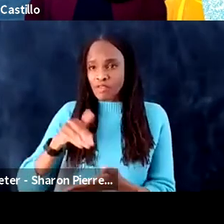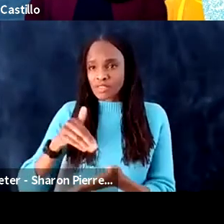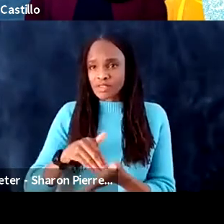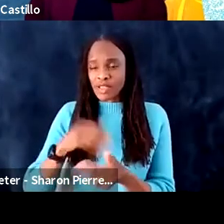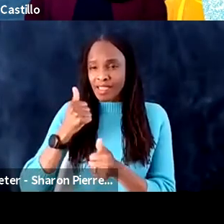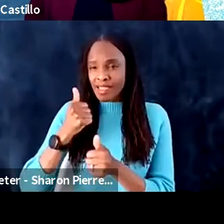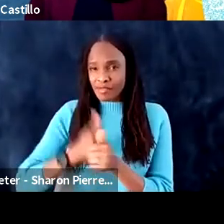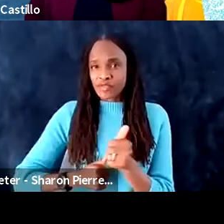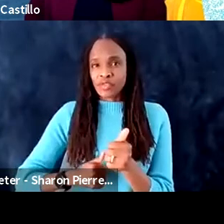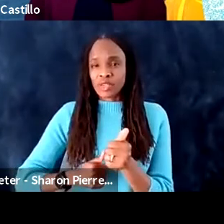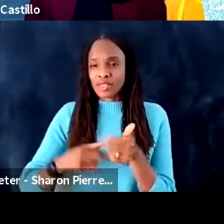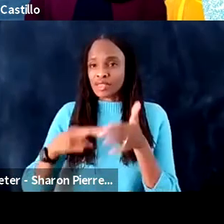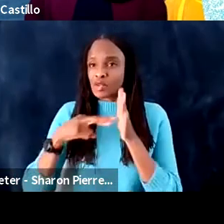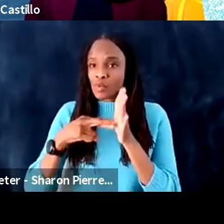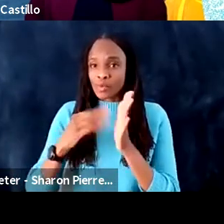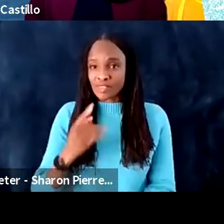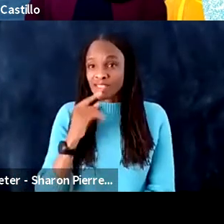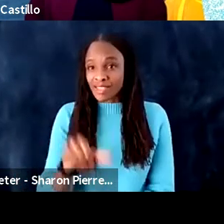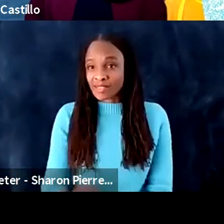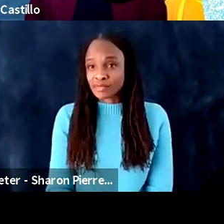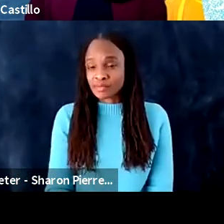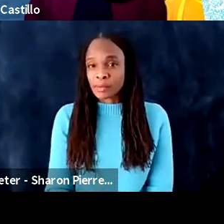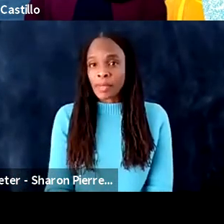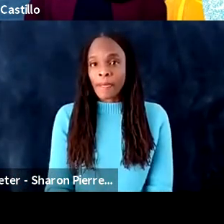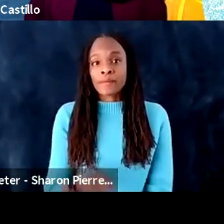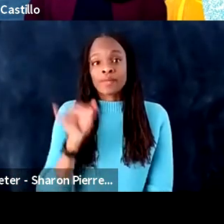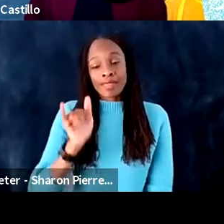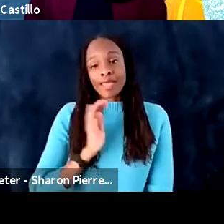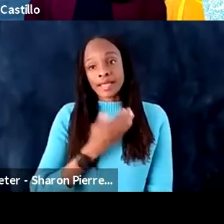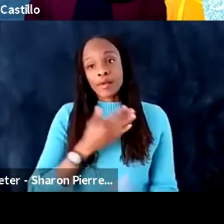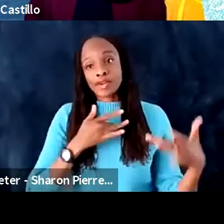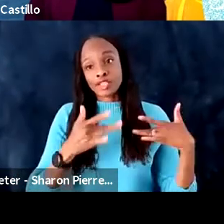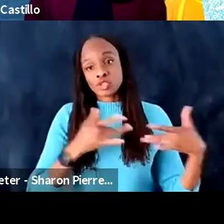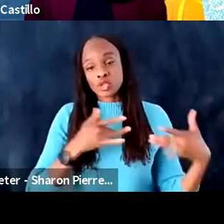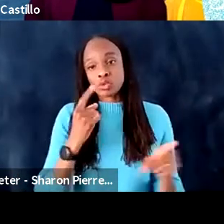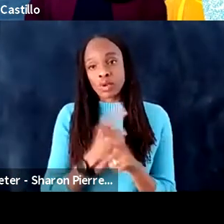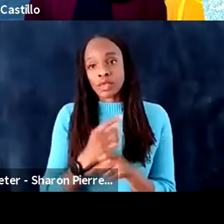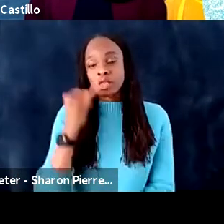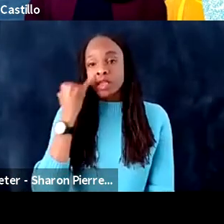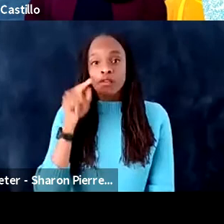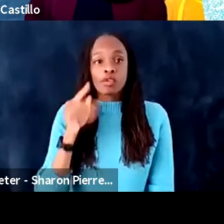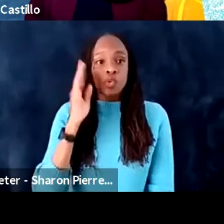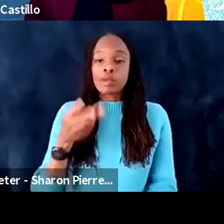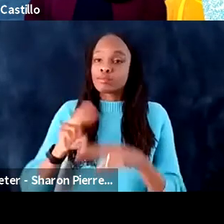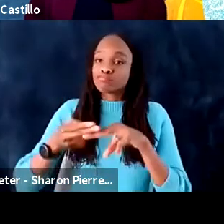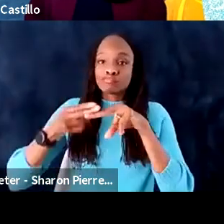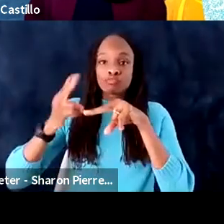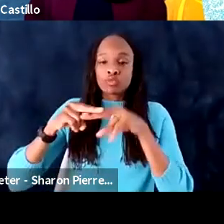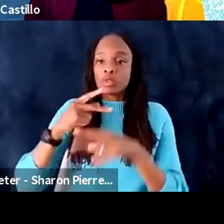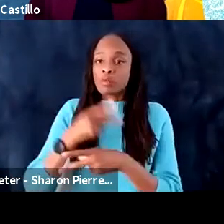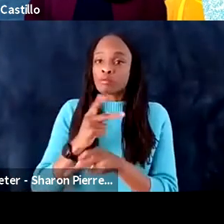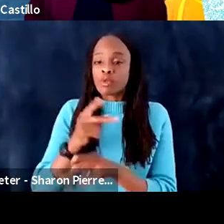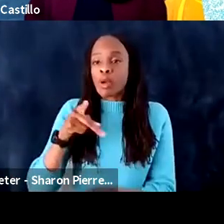single representative said that. And that's our concern, right? If you're going to increase productivity, if